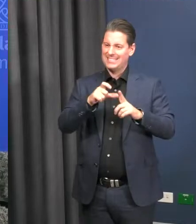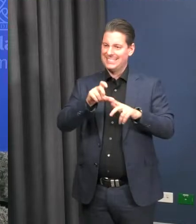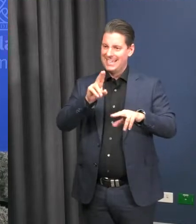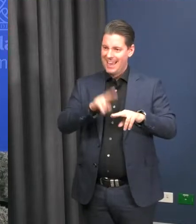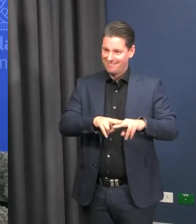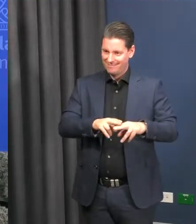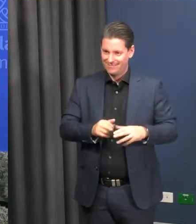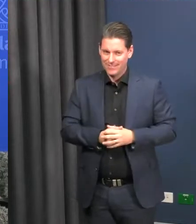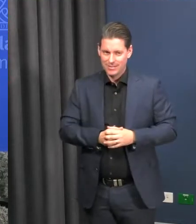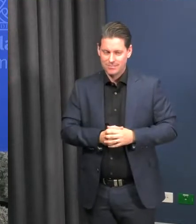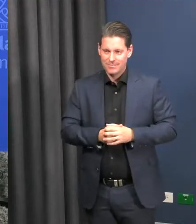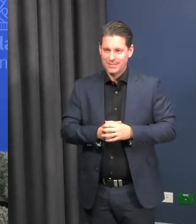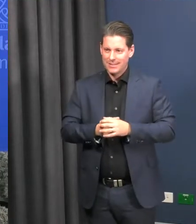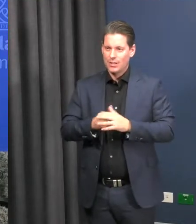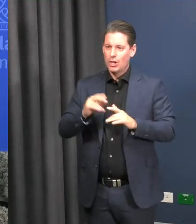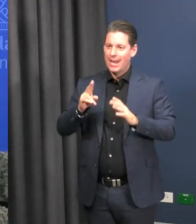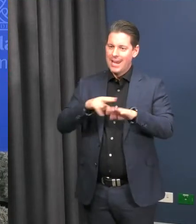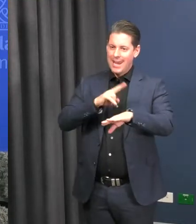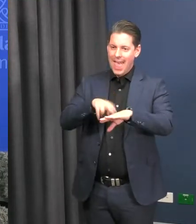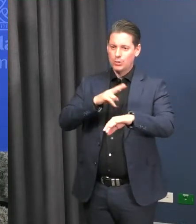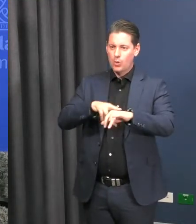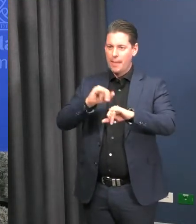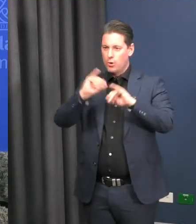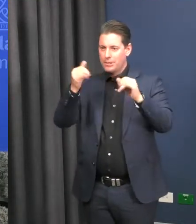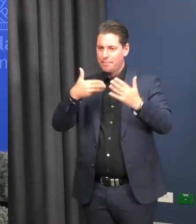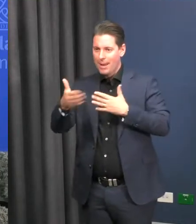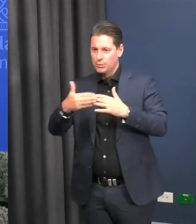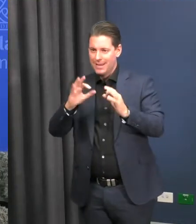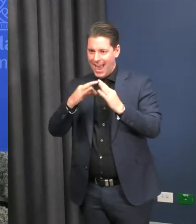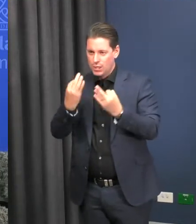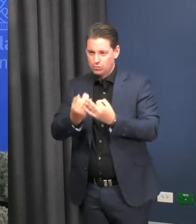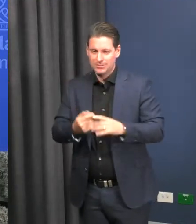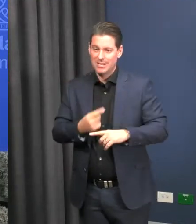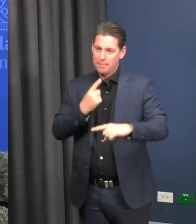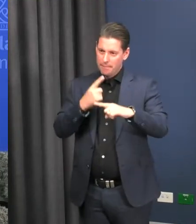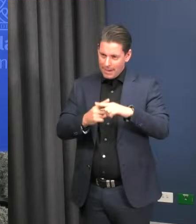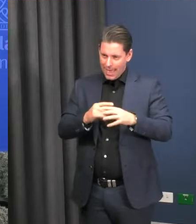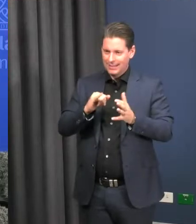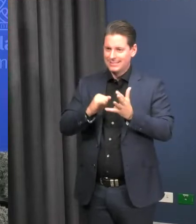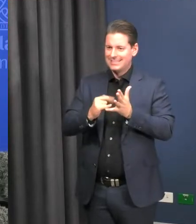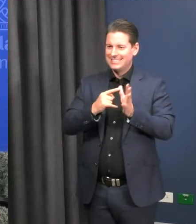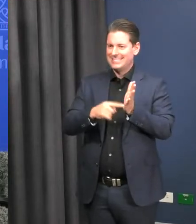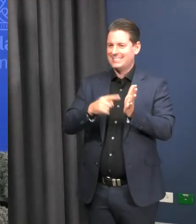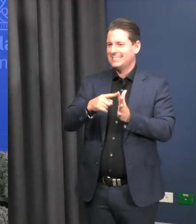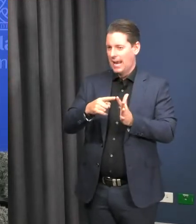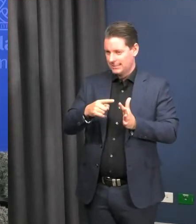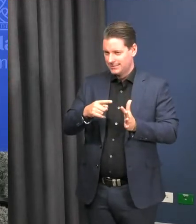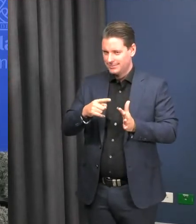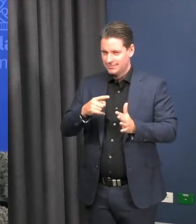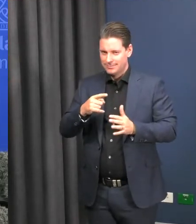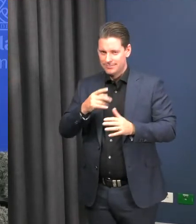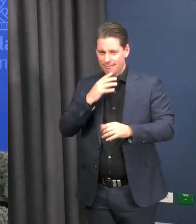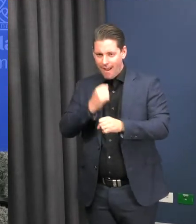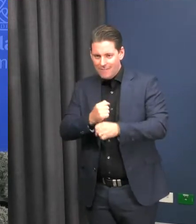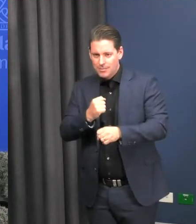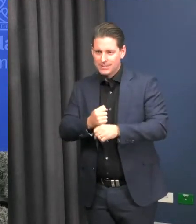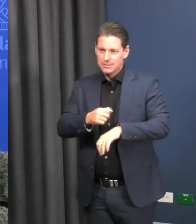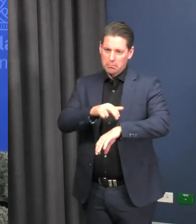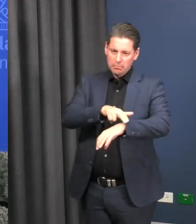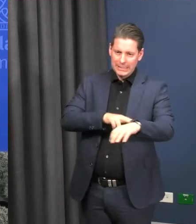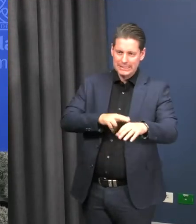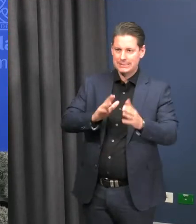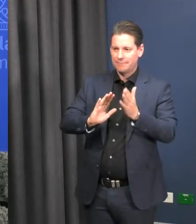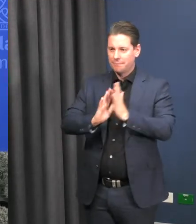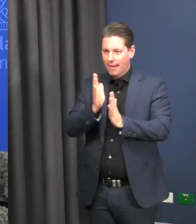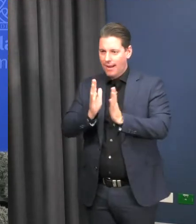NEMA, but also all of the state agencies who are doing such extraordinary work. And lastly, but certainly